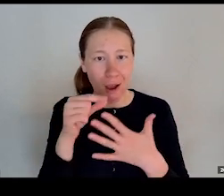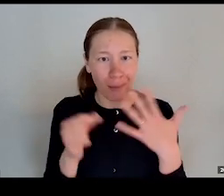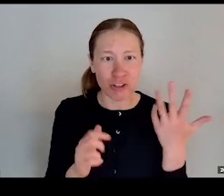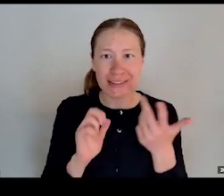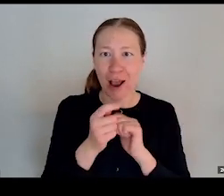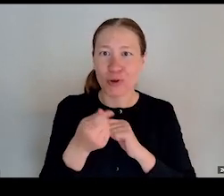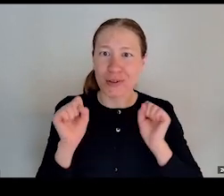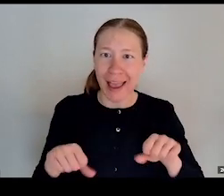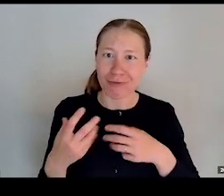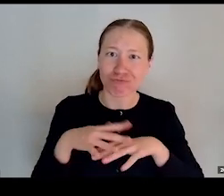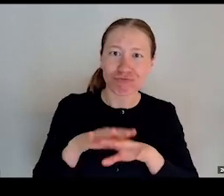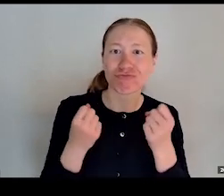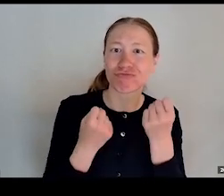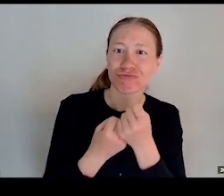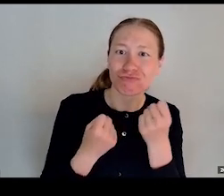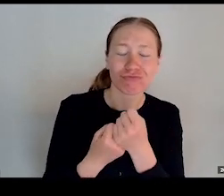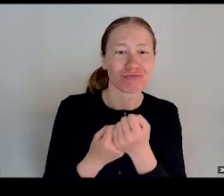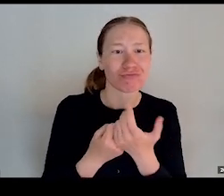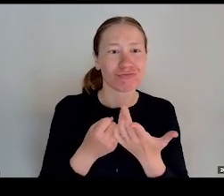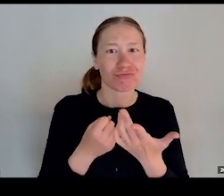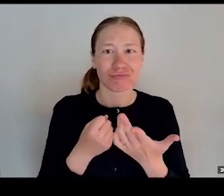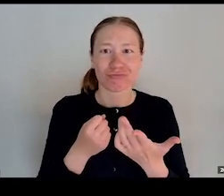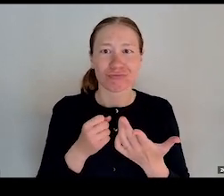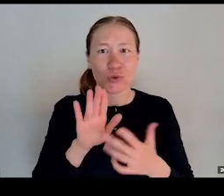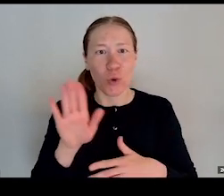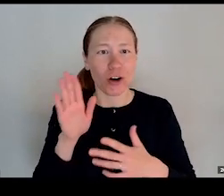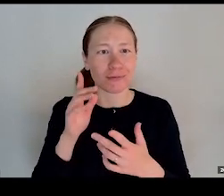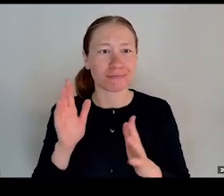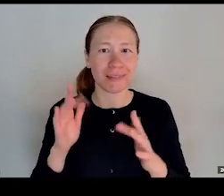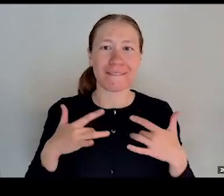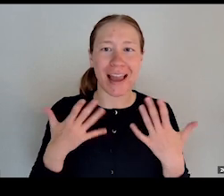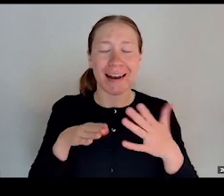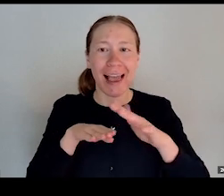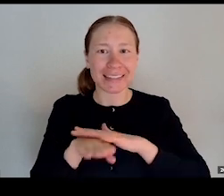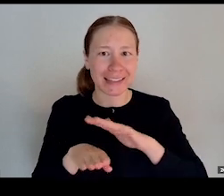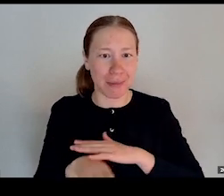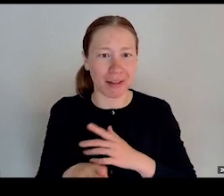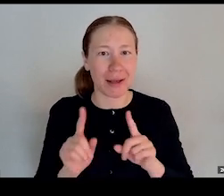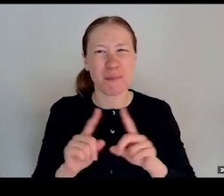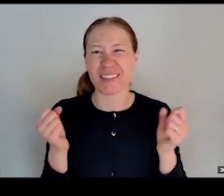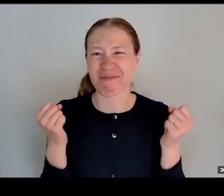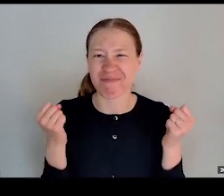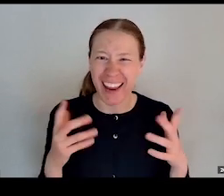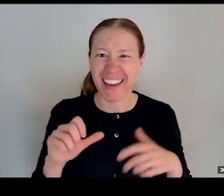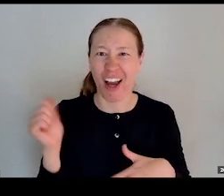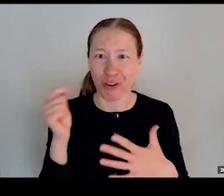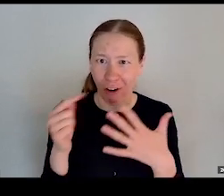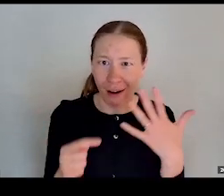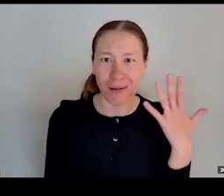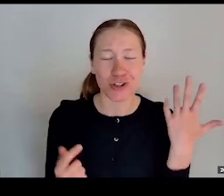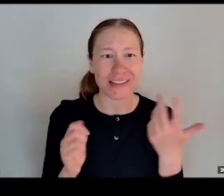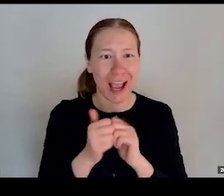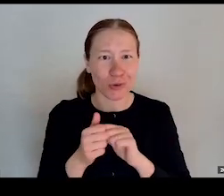incorporating into their practice to increase accessibility. But there are plenty of other ways that you can continue with providing access